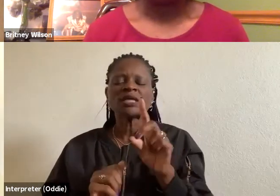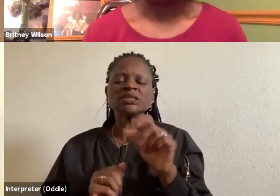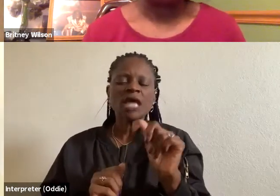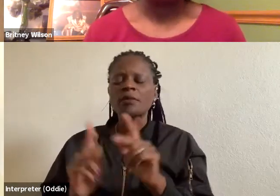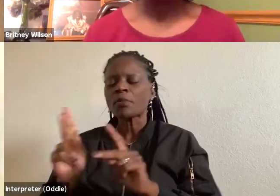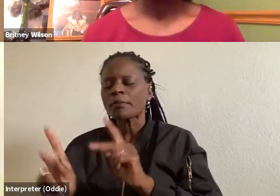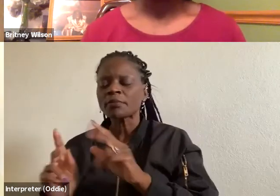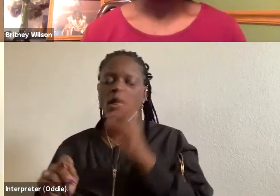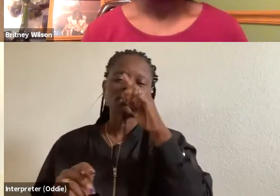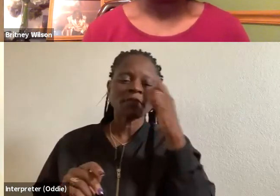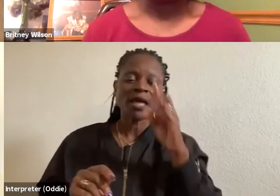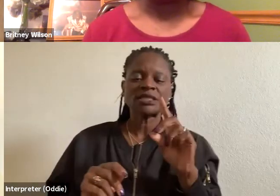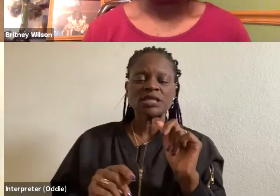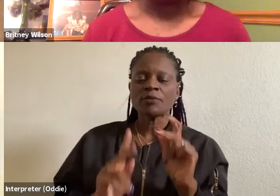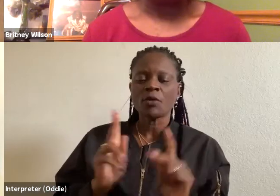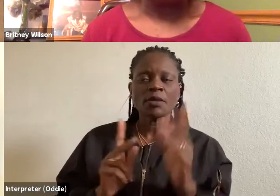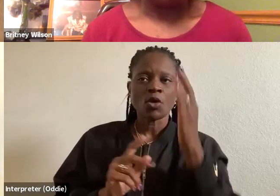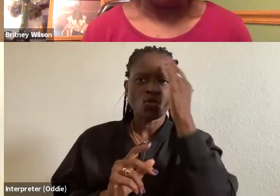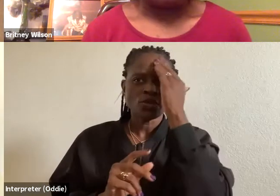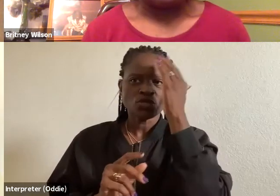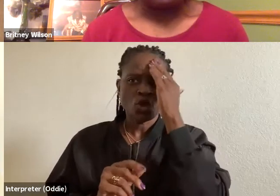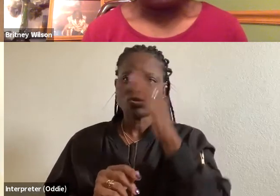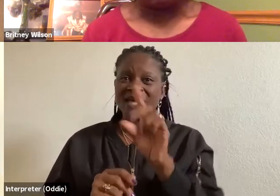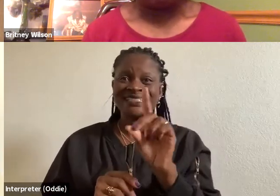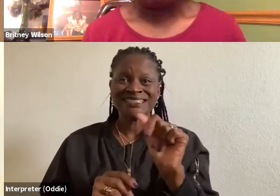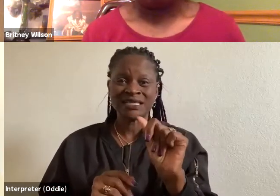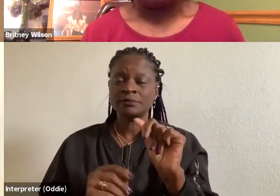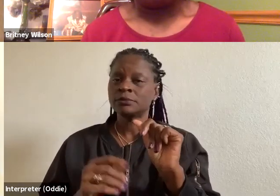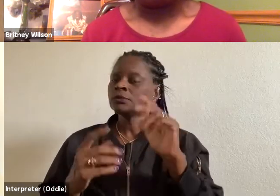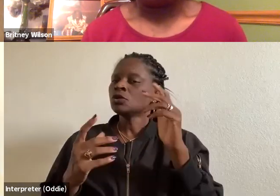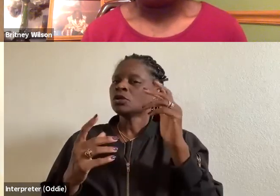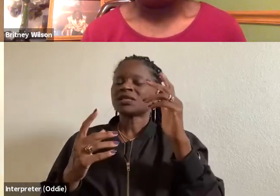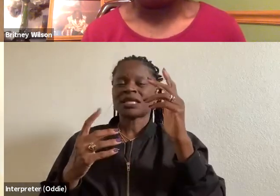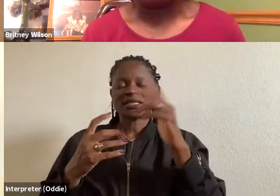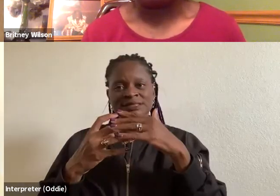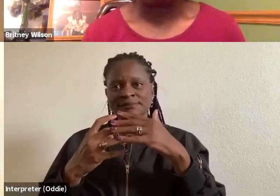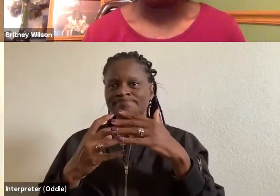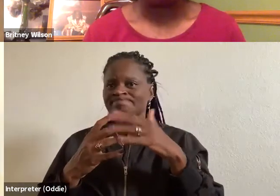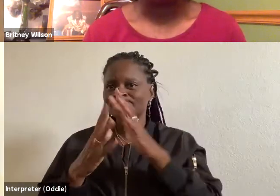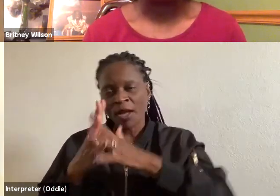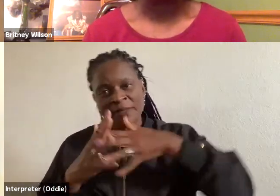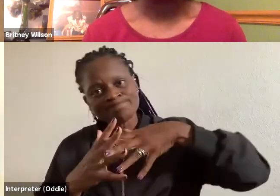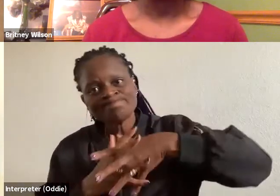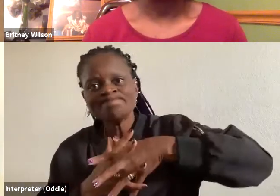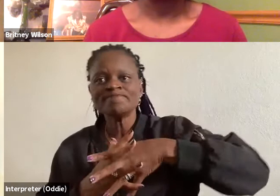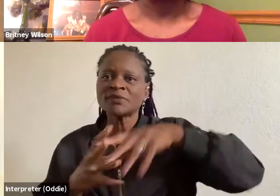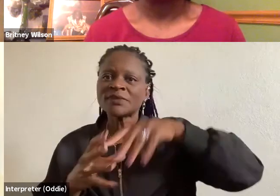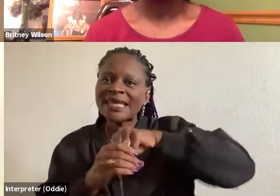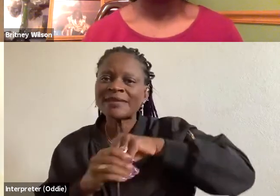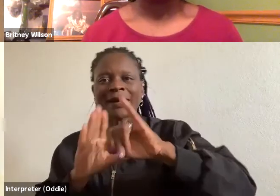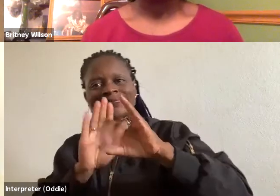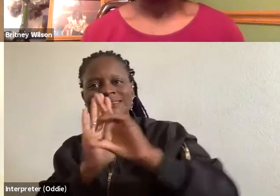disabled people that disability is an integral part of our identity. We'll never be able to separate ourselves from it, but it doesn't mean